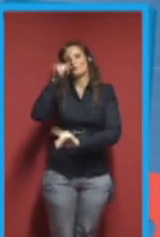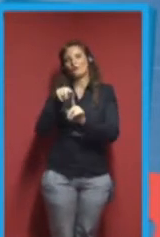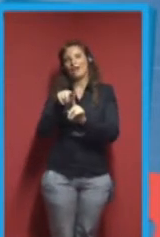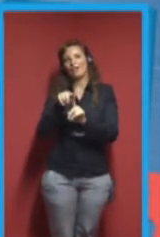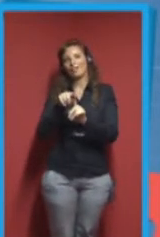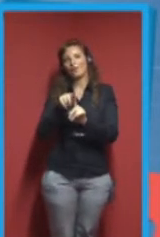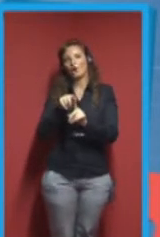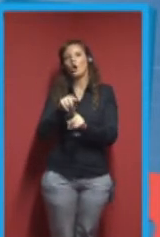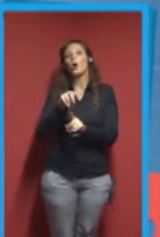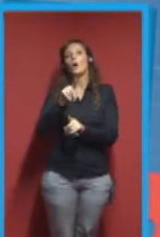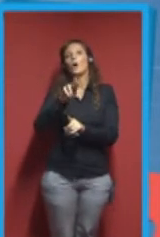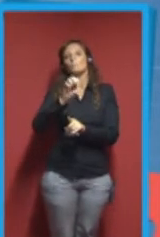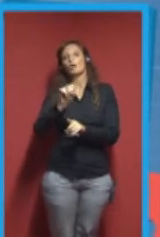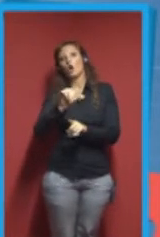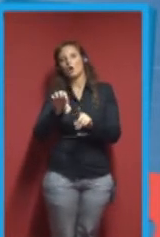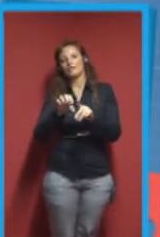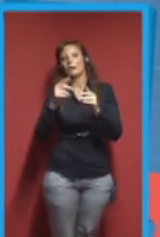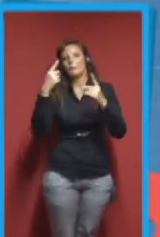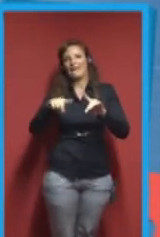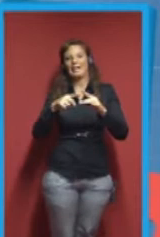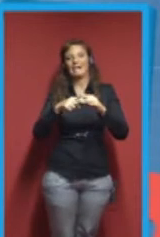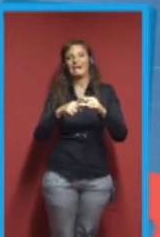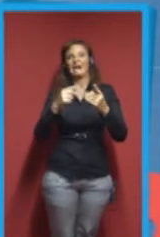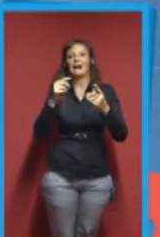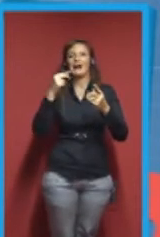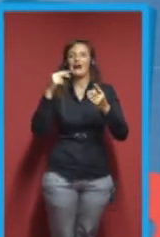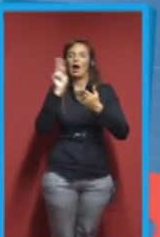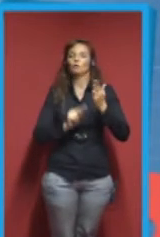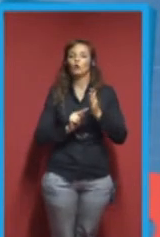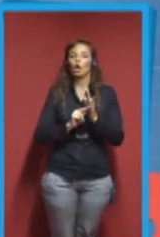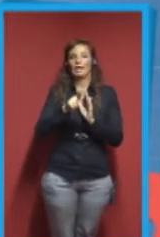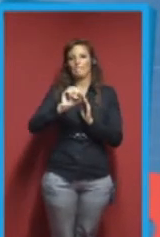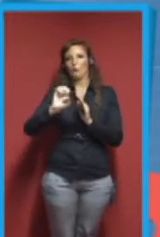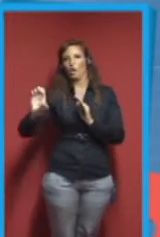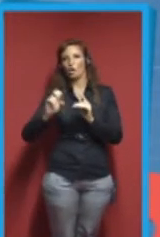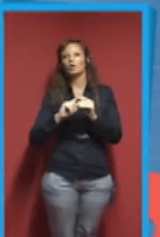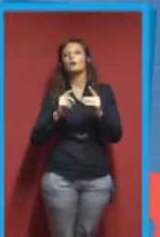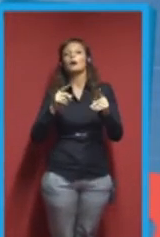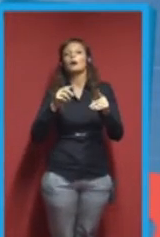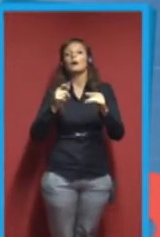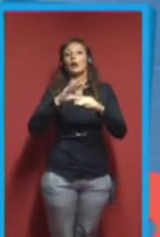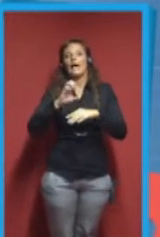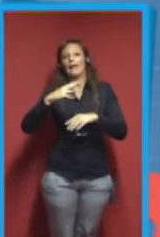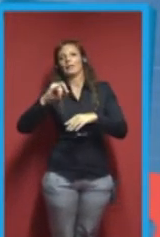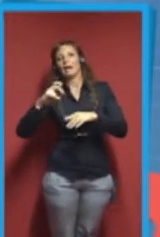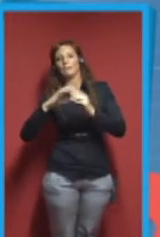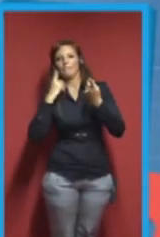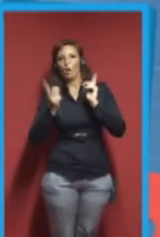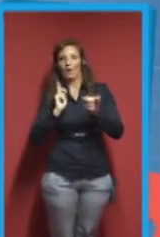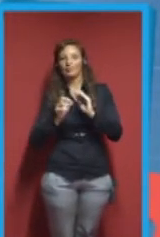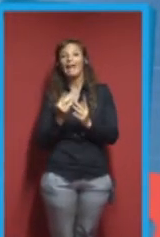Emmeline, politics. Fibonacci and Nautilus. I chose Nautilus, Jules Verne. Fibonacci, her grandfather is a